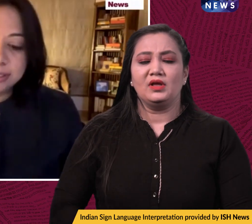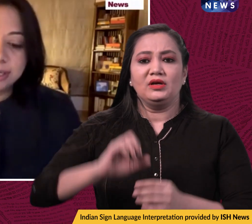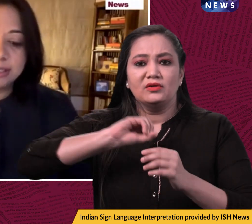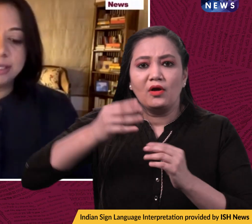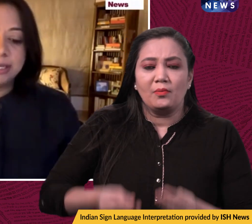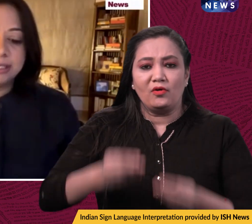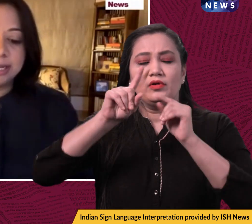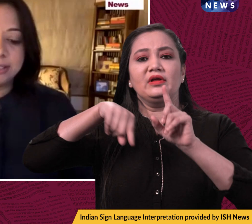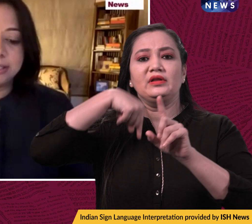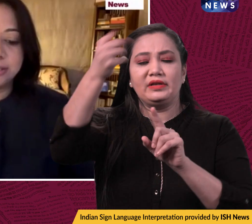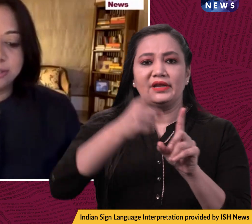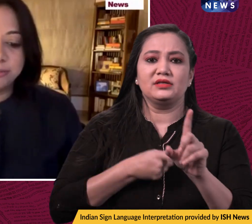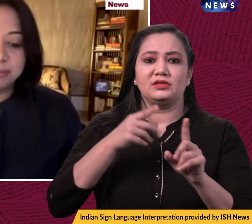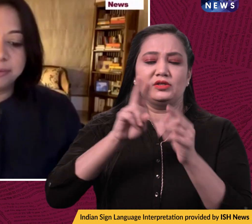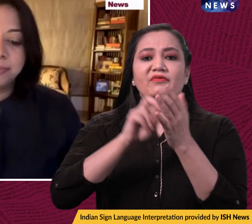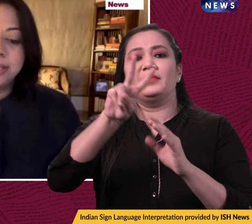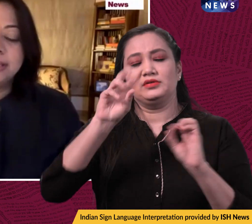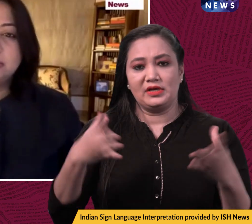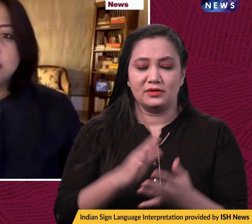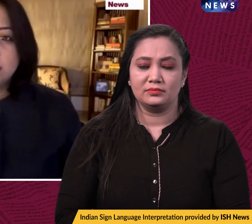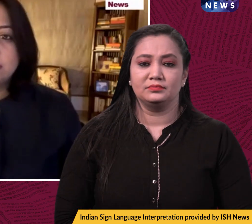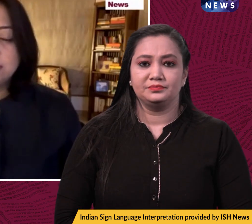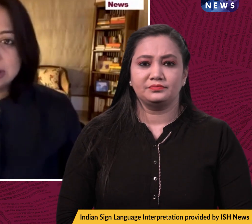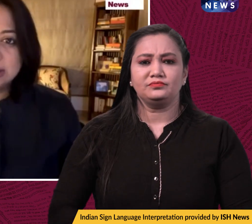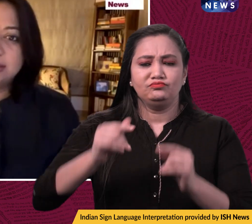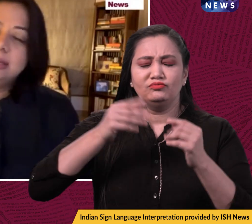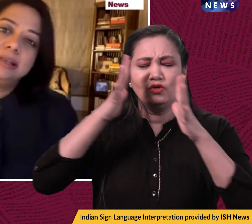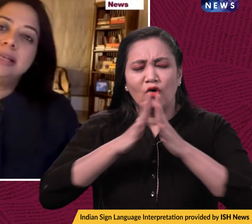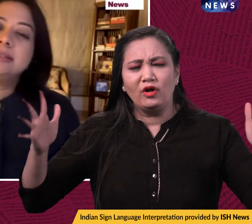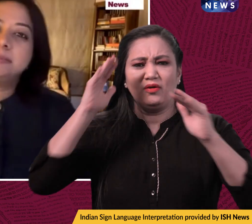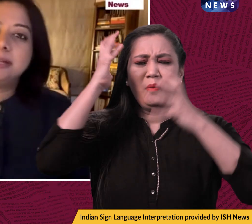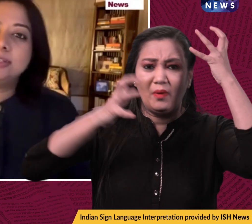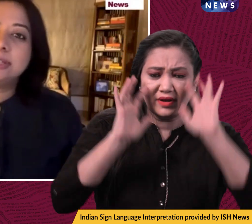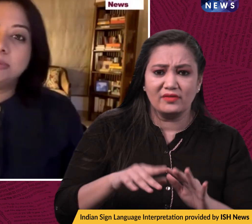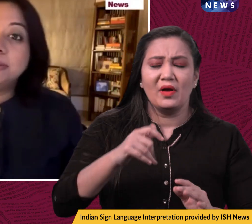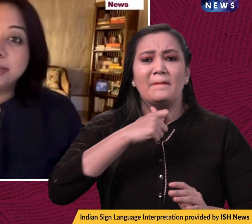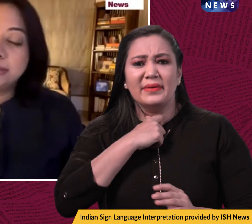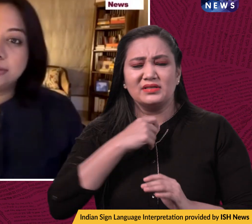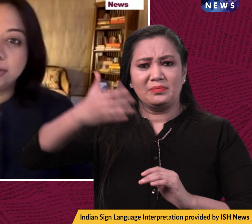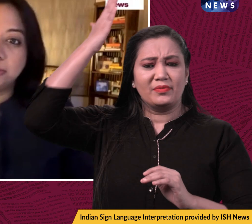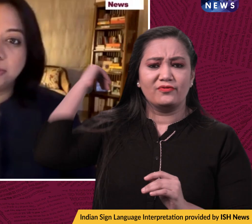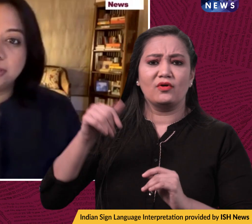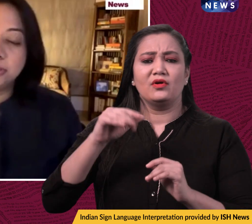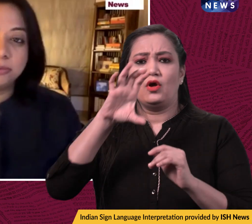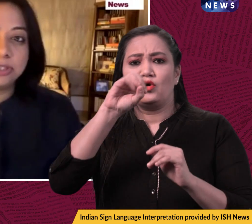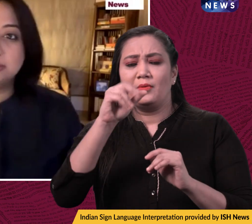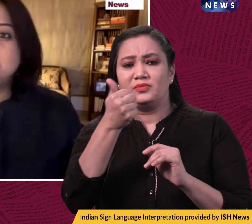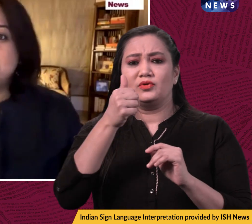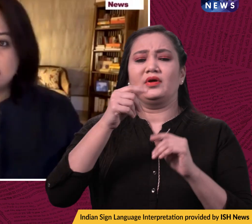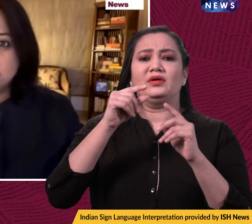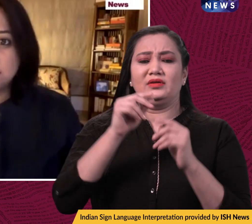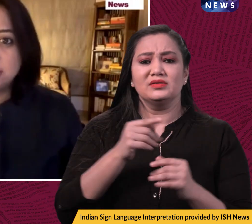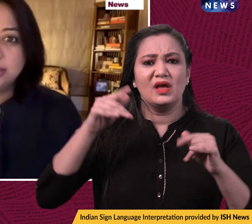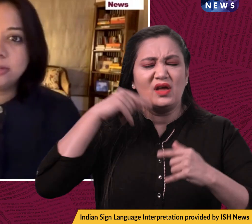even further starting next November. There was a lot of concern that the pledges that were made during COP26 were just